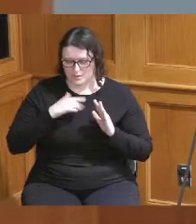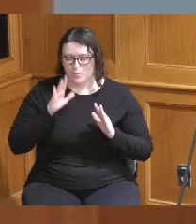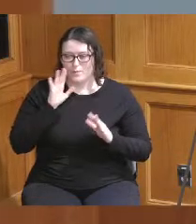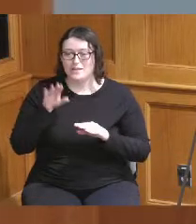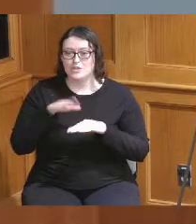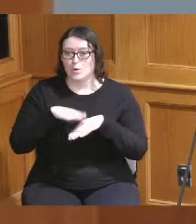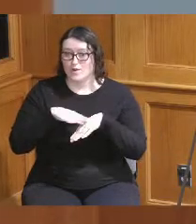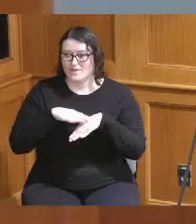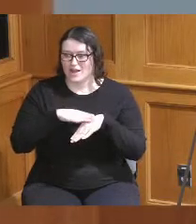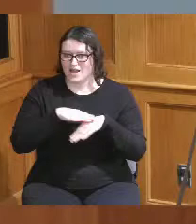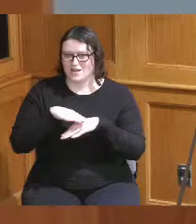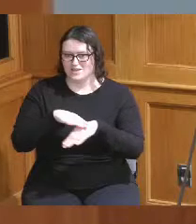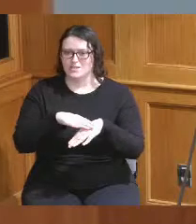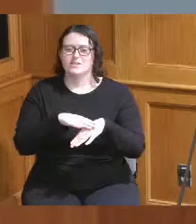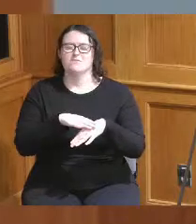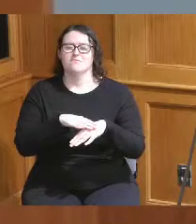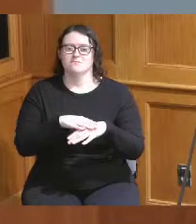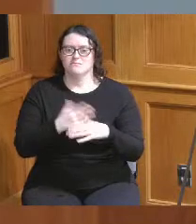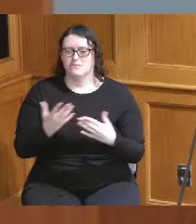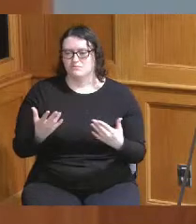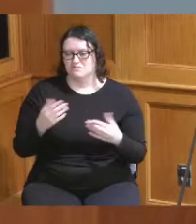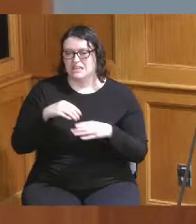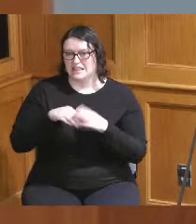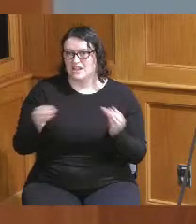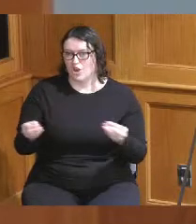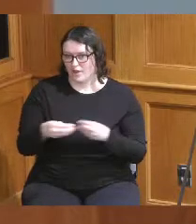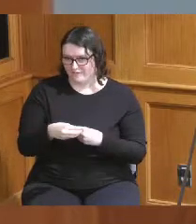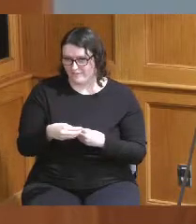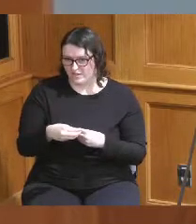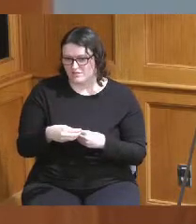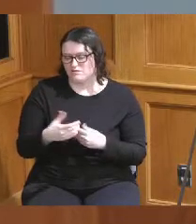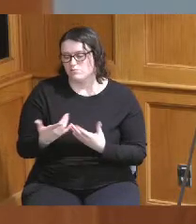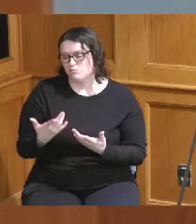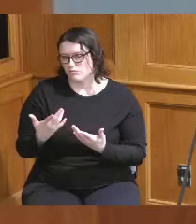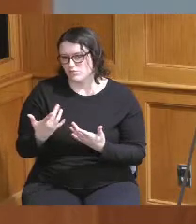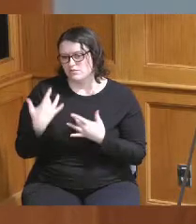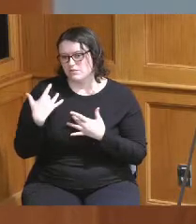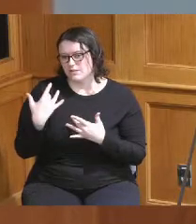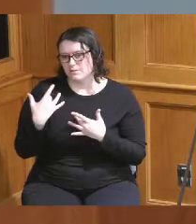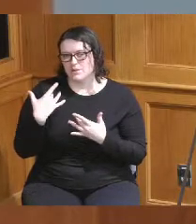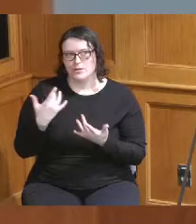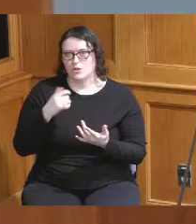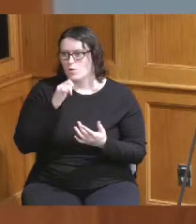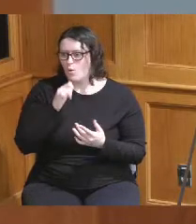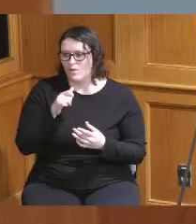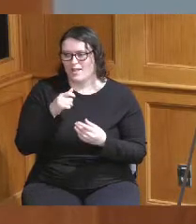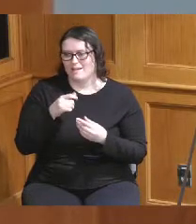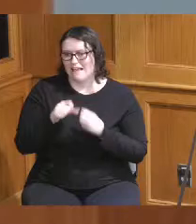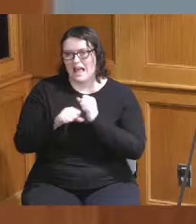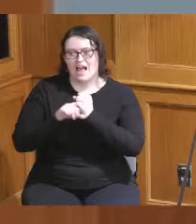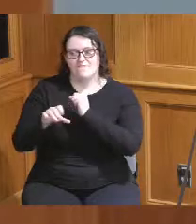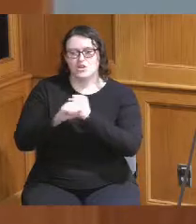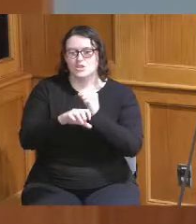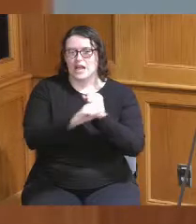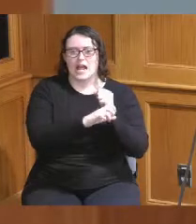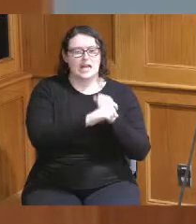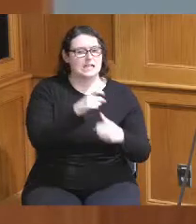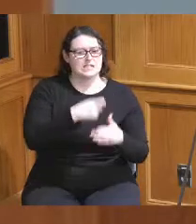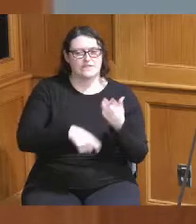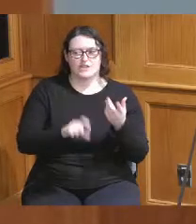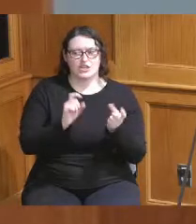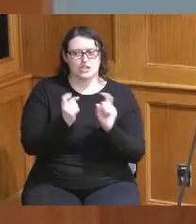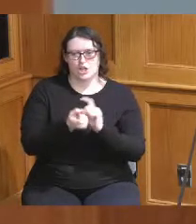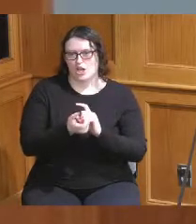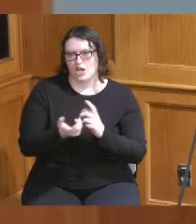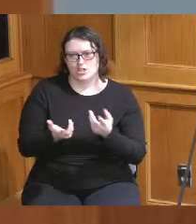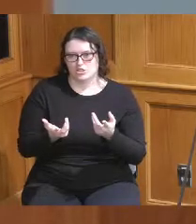notified on our. In our office. We traditionally aren't going out and advertising that to the general public. We